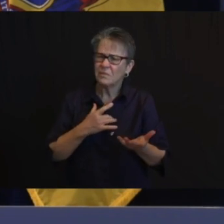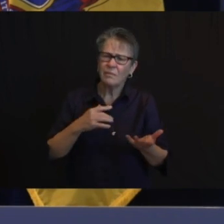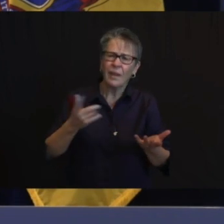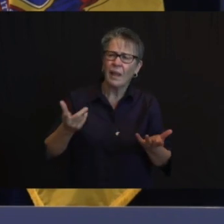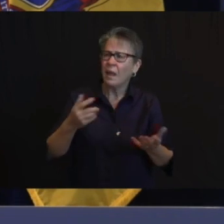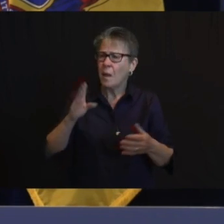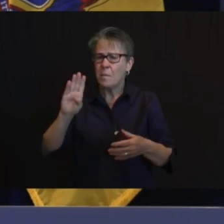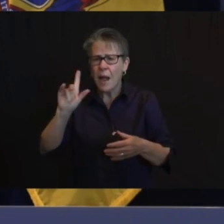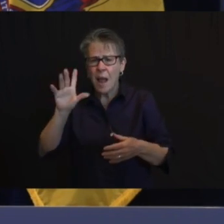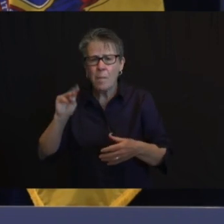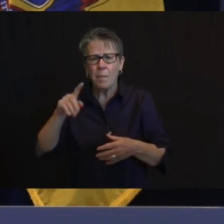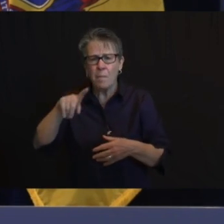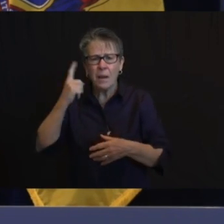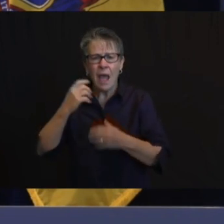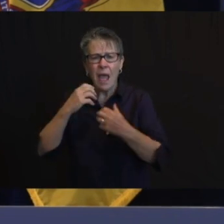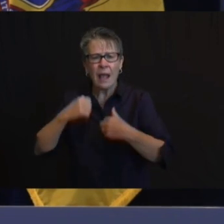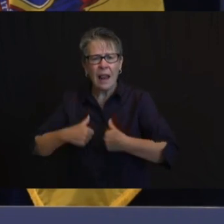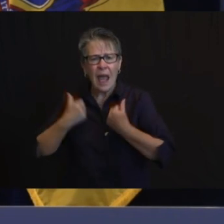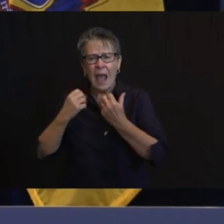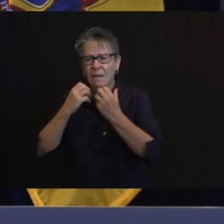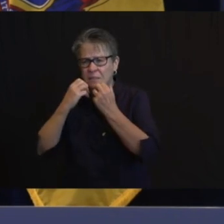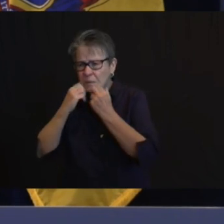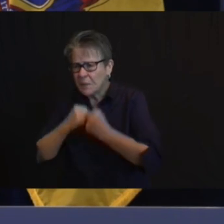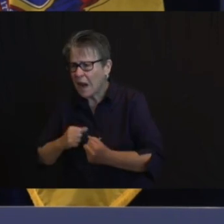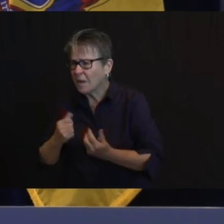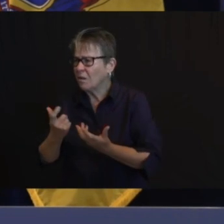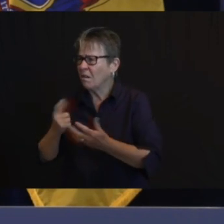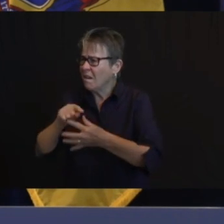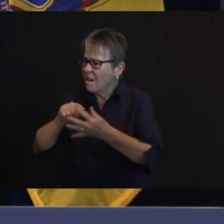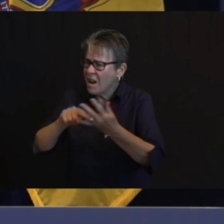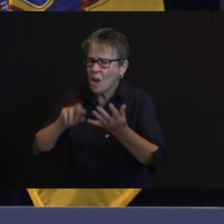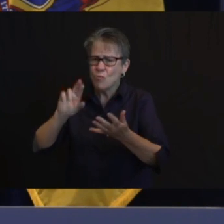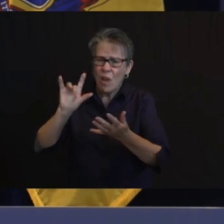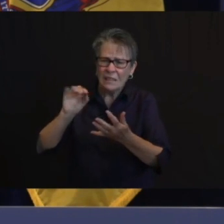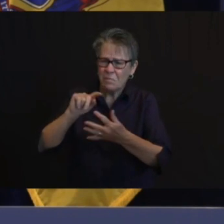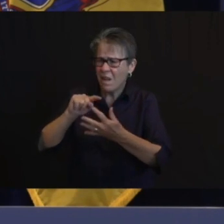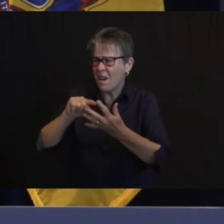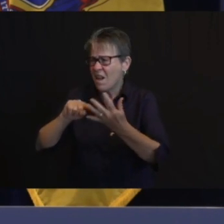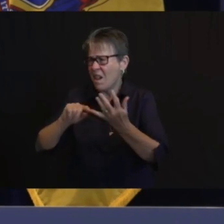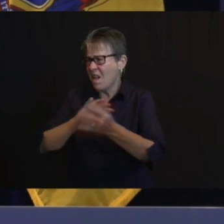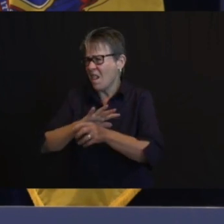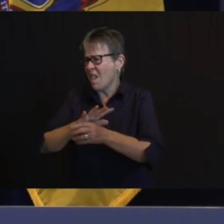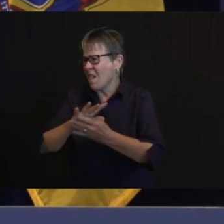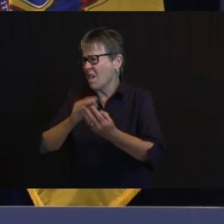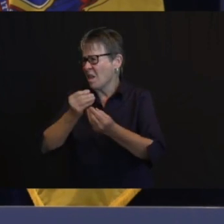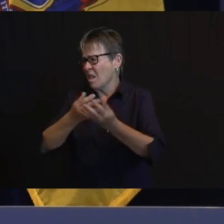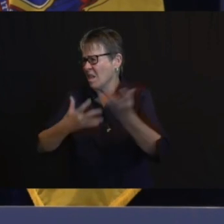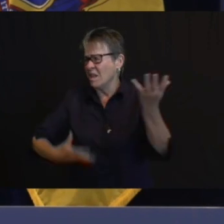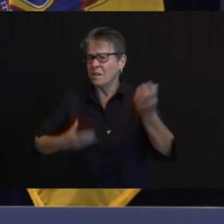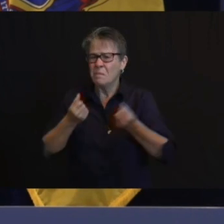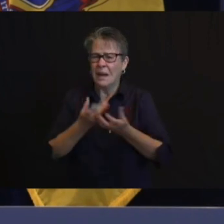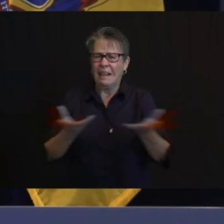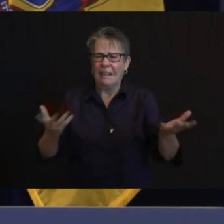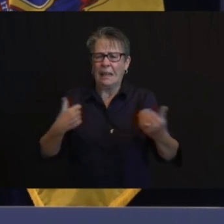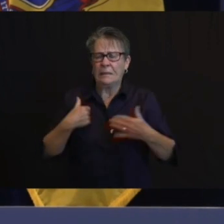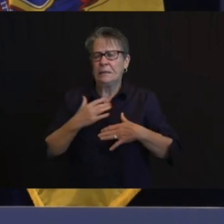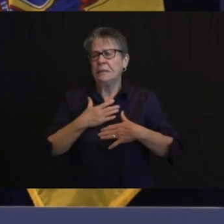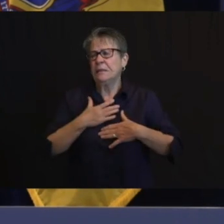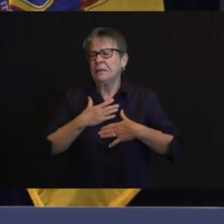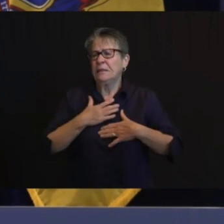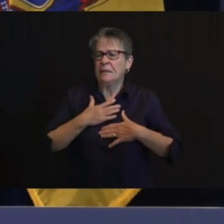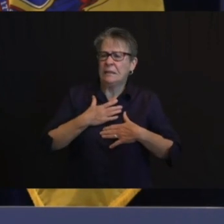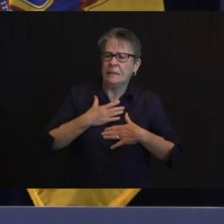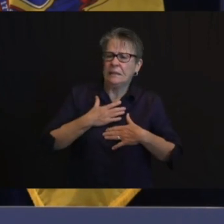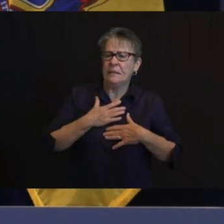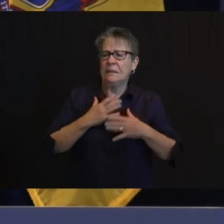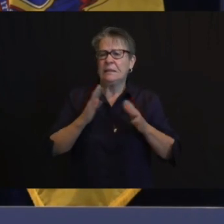of racism. There's a lot of moving parts right now, and I think we should err on the side of giving each other the benefit of the doubt. Thank you. Dave,